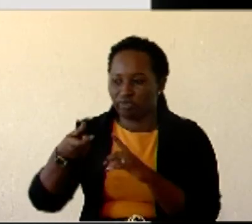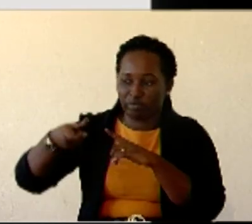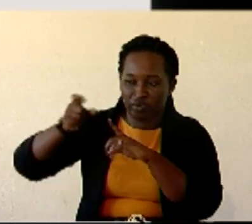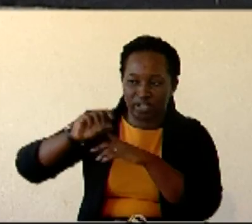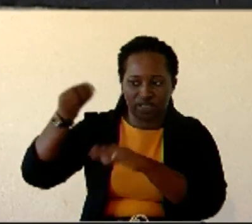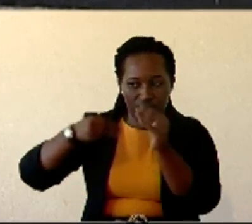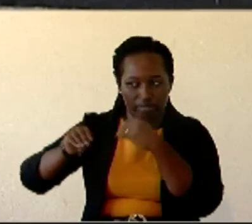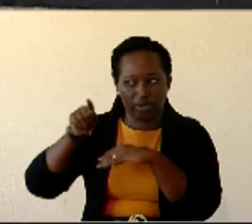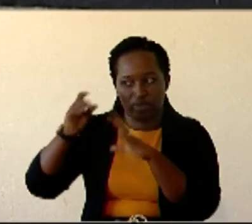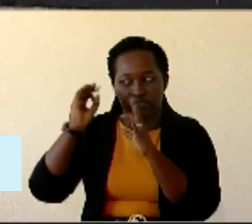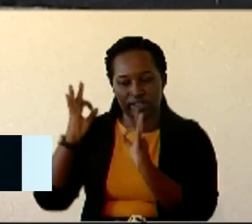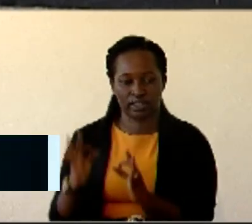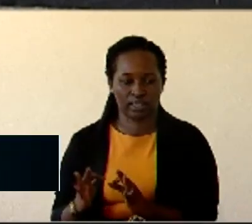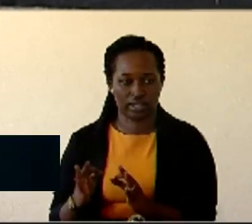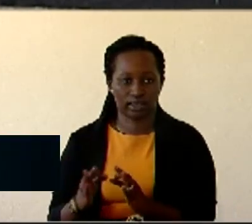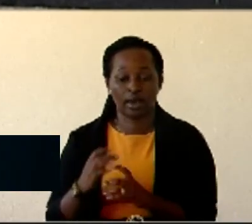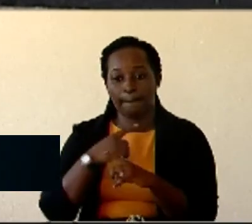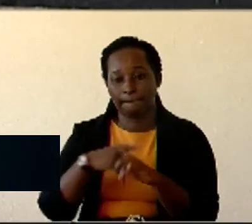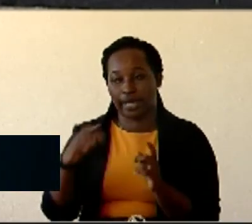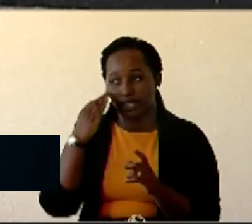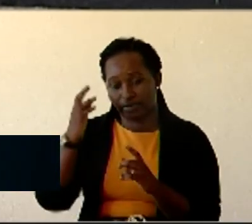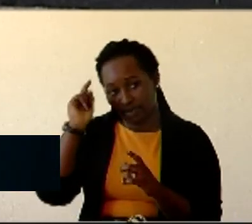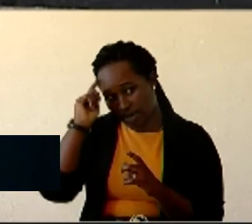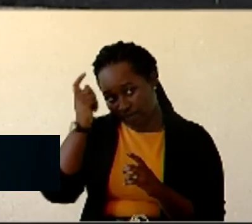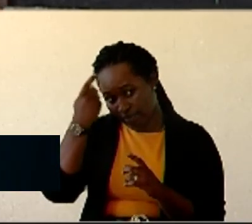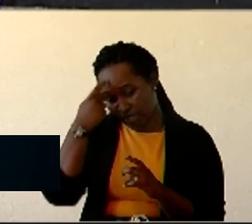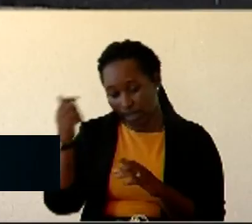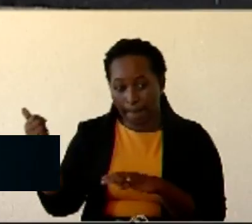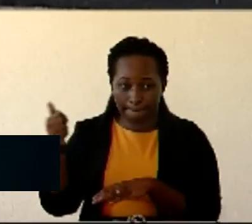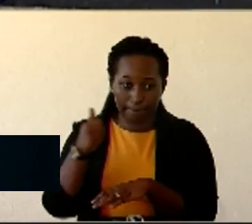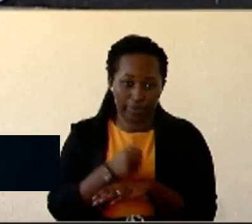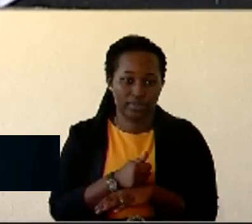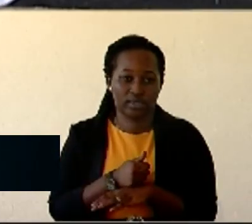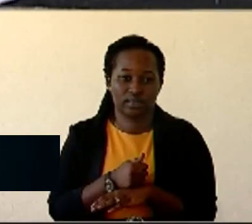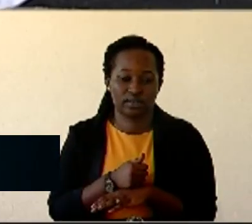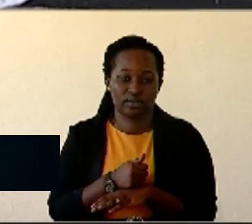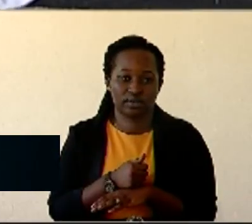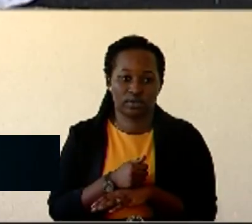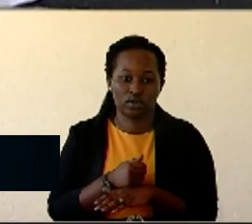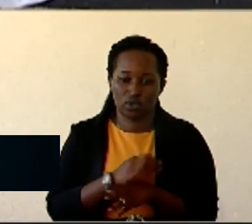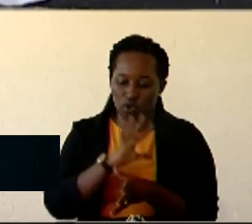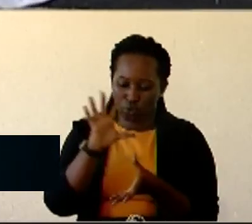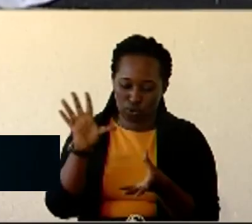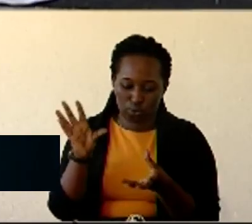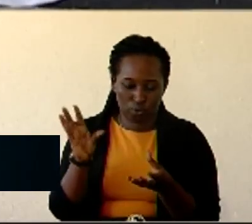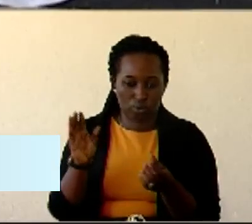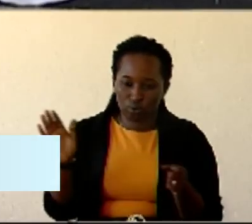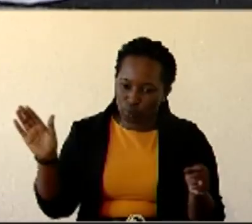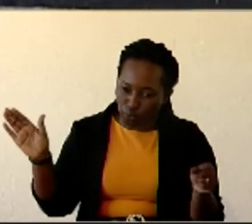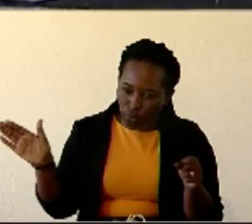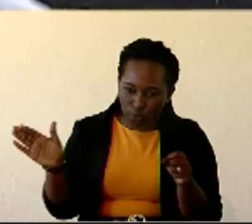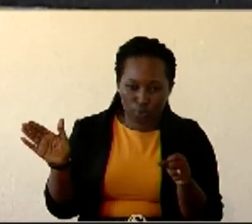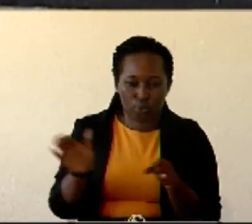of such a product. But now if the government policy, if a government puts what you call a total ban, it